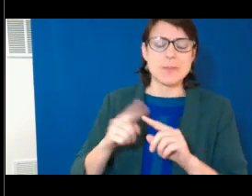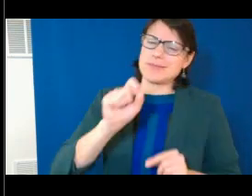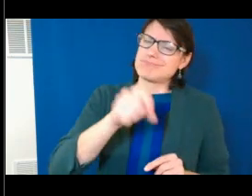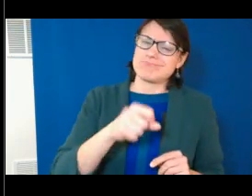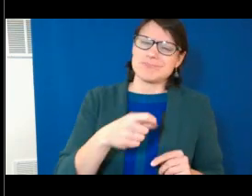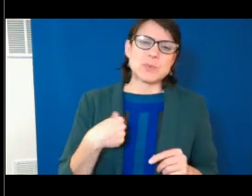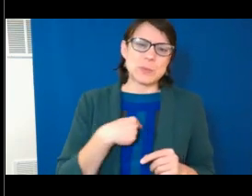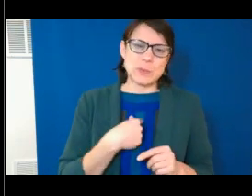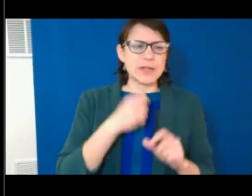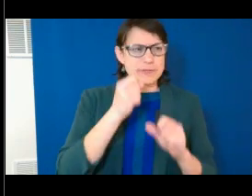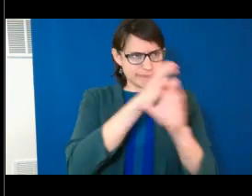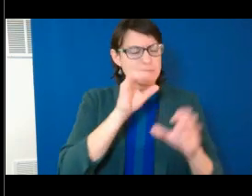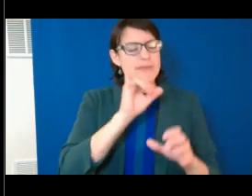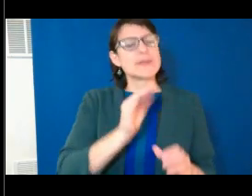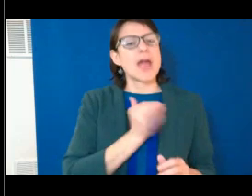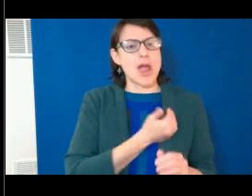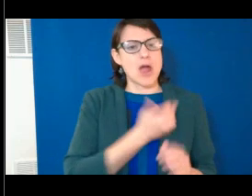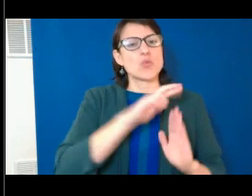eventually for us.